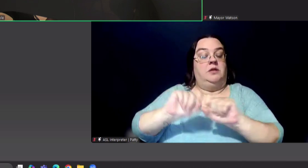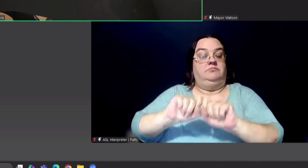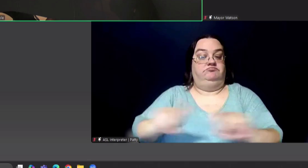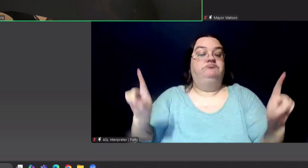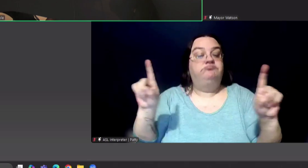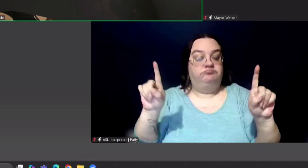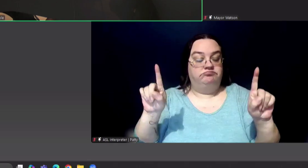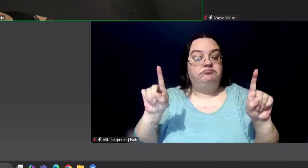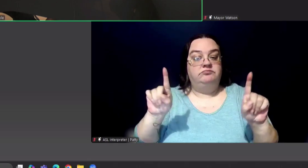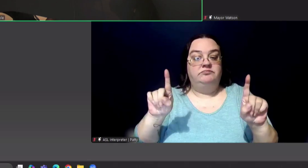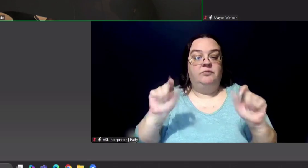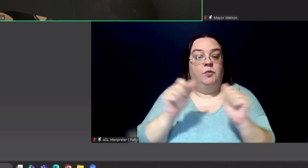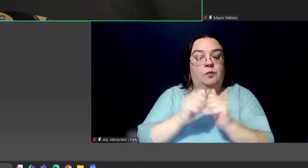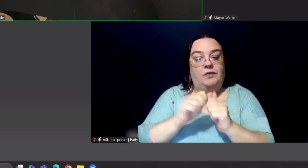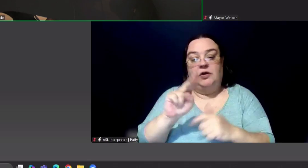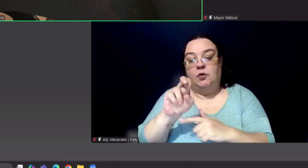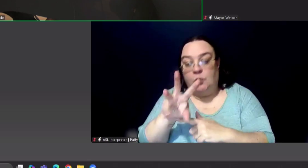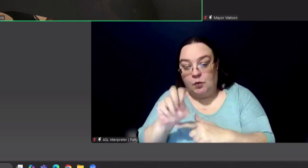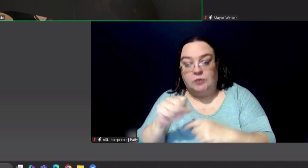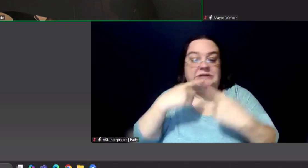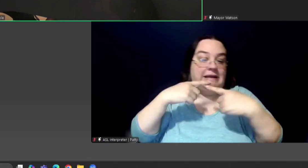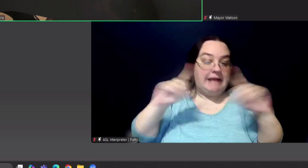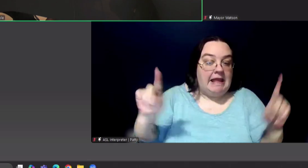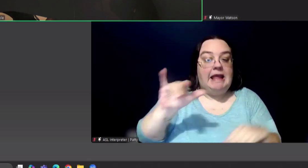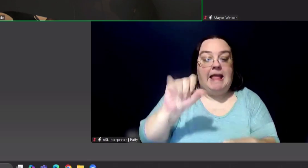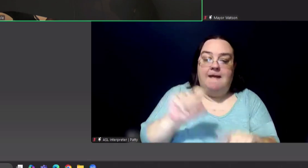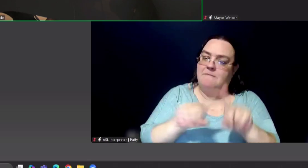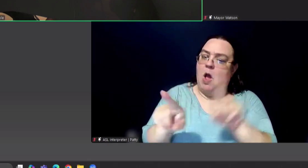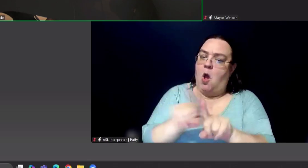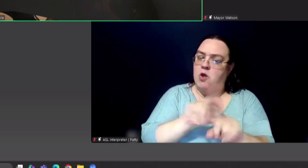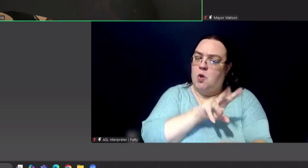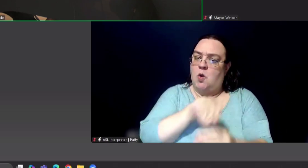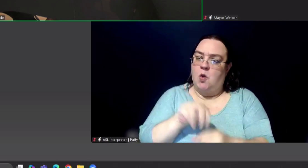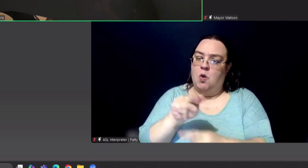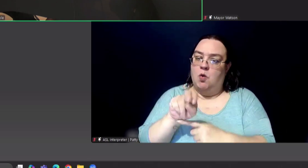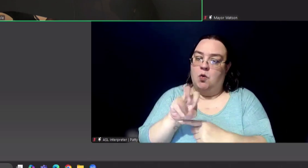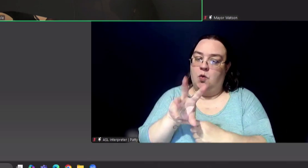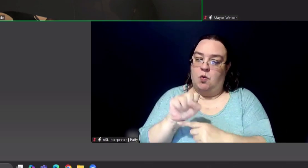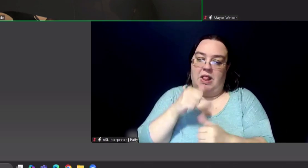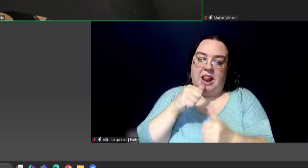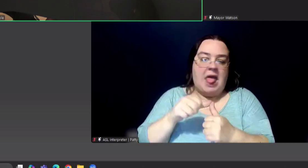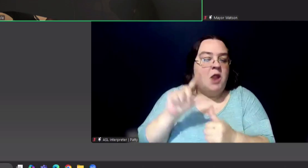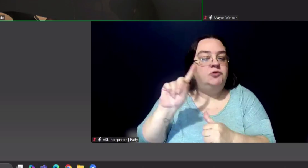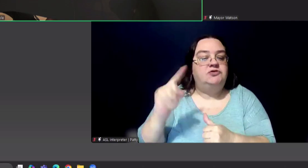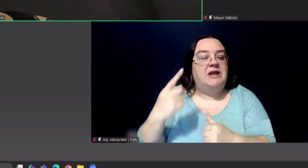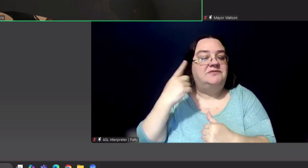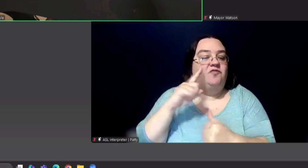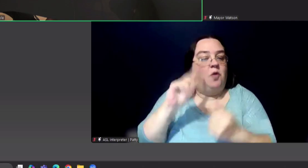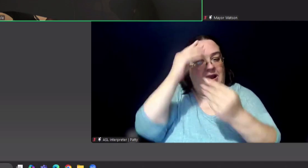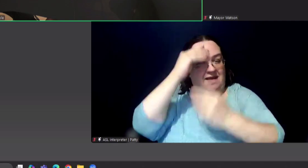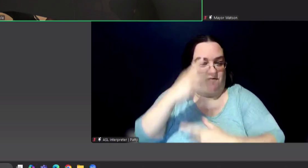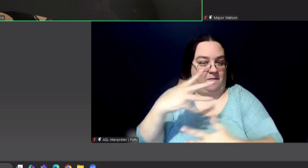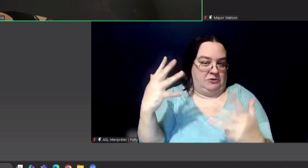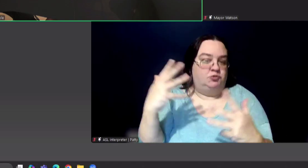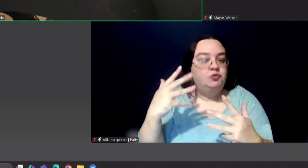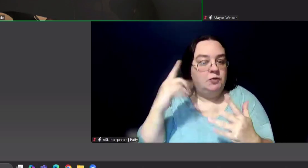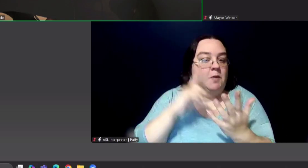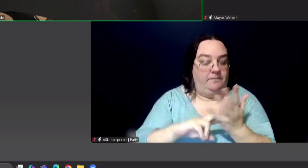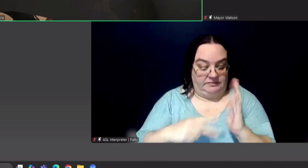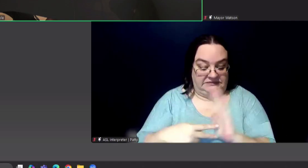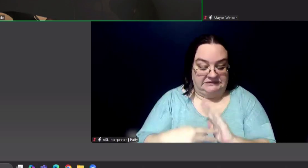and announcement, but also this will be in our newsletter, just as a point of information. Anything with that?